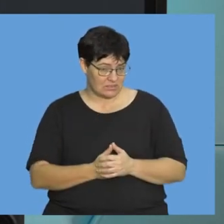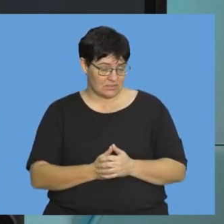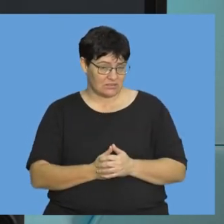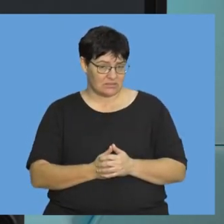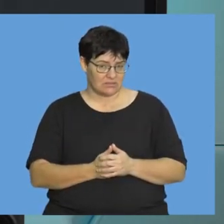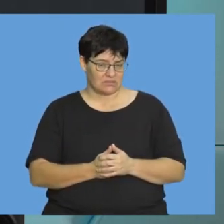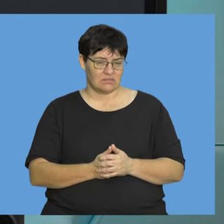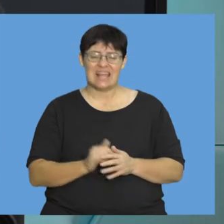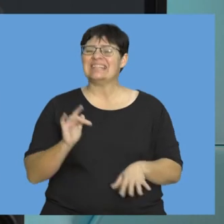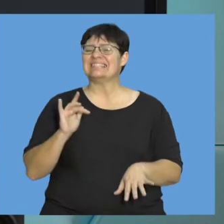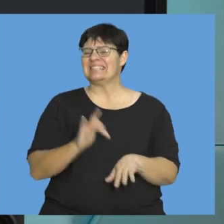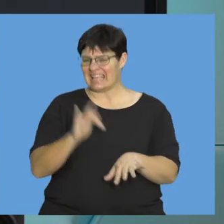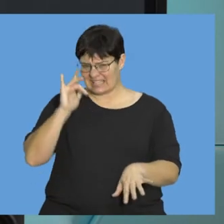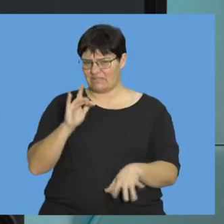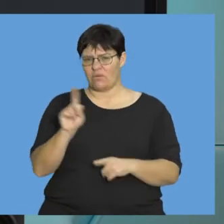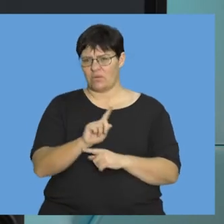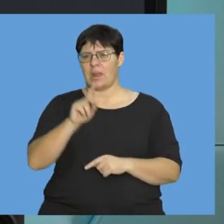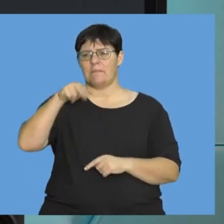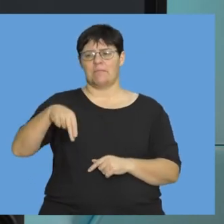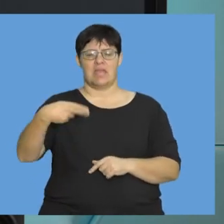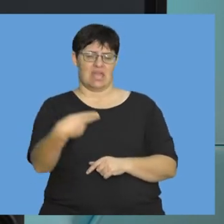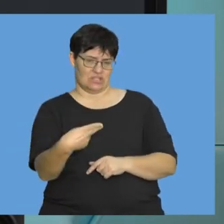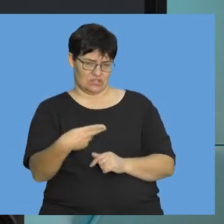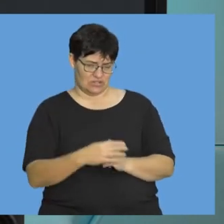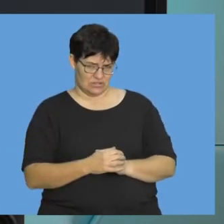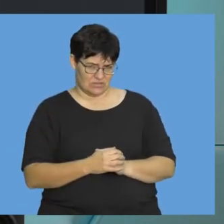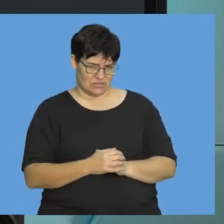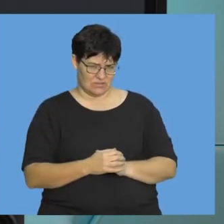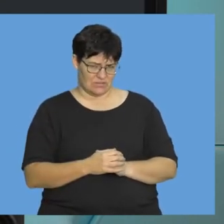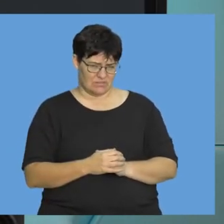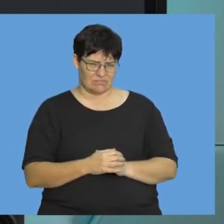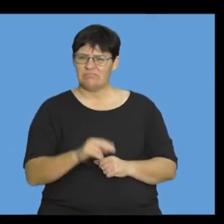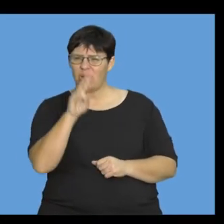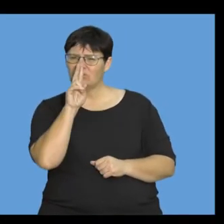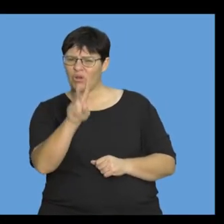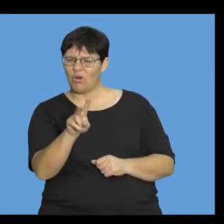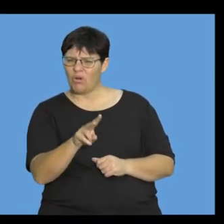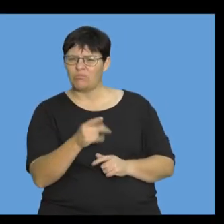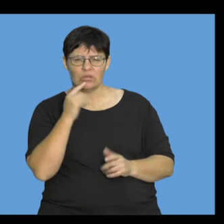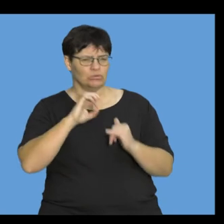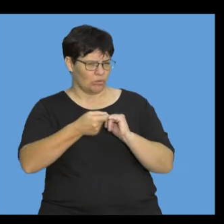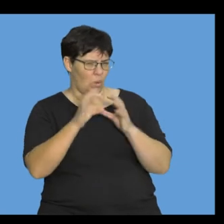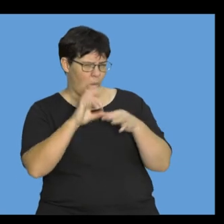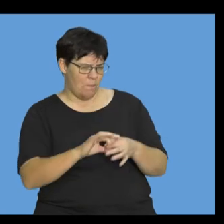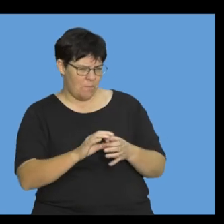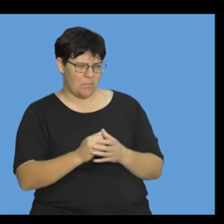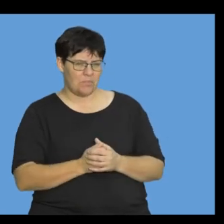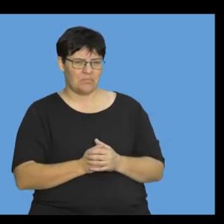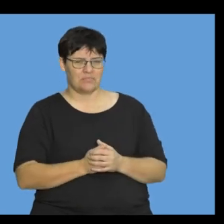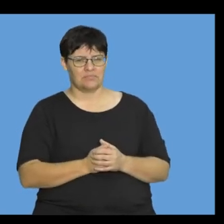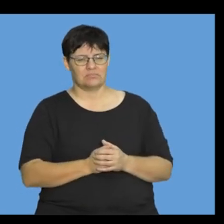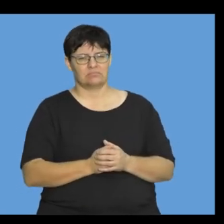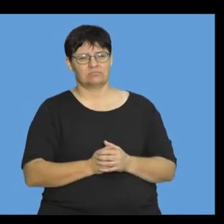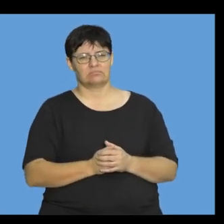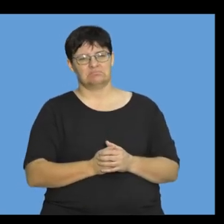Their second property is they're very sensitive to pH. I don't know if you've ever taken, you can